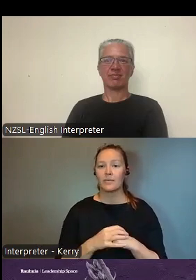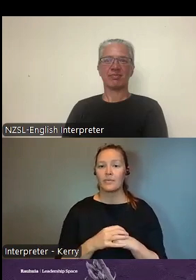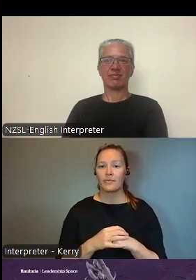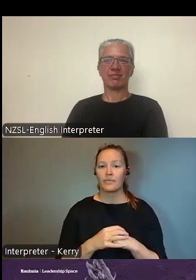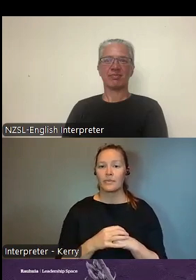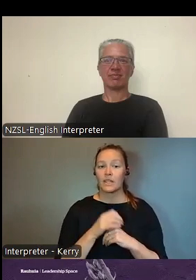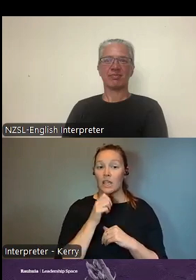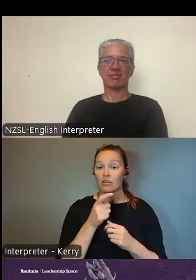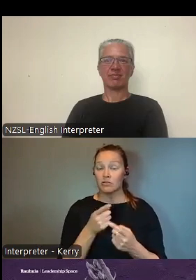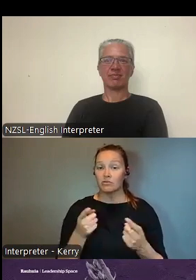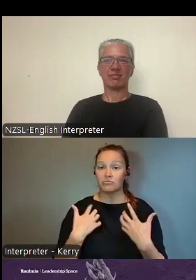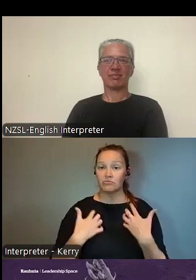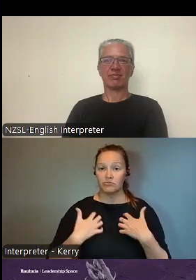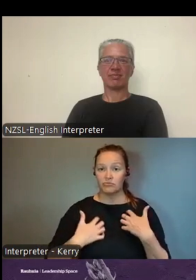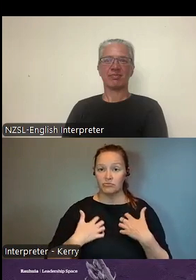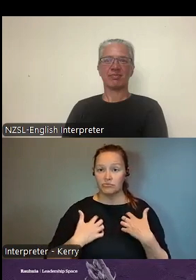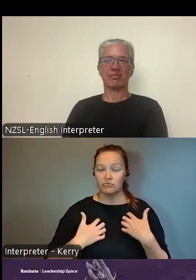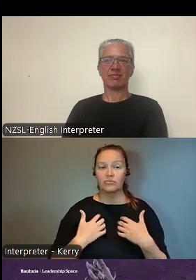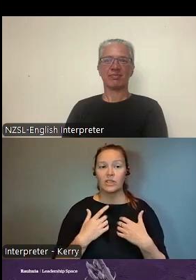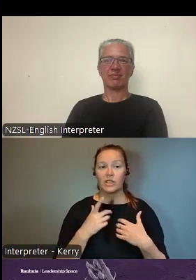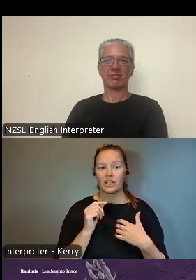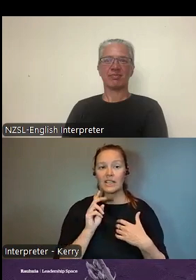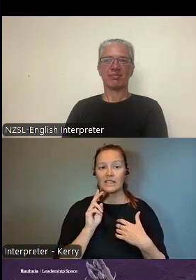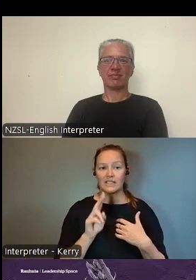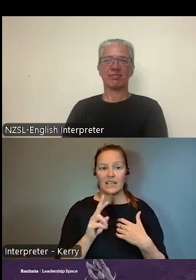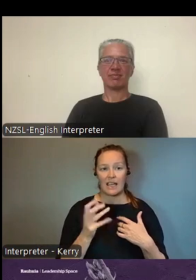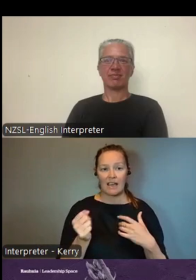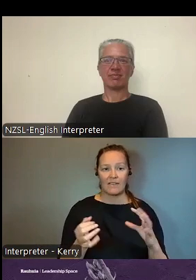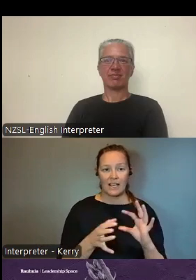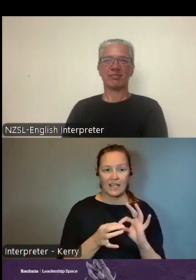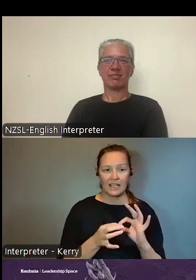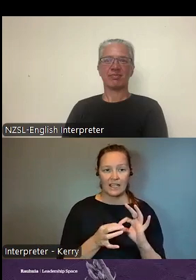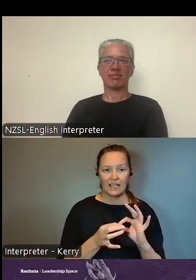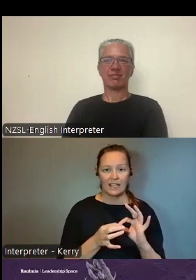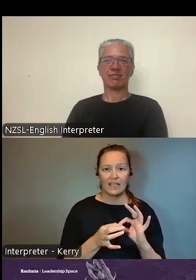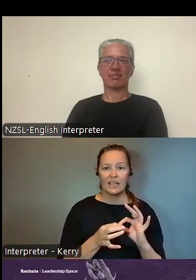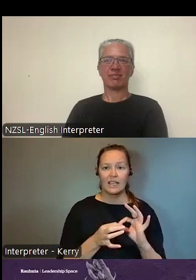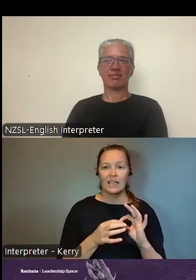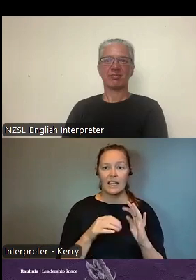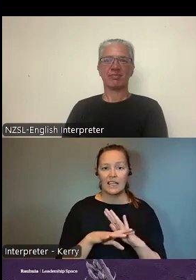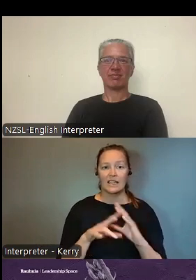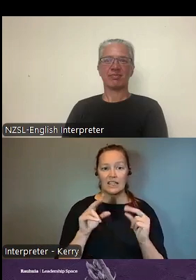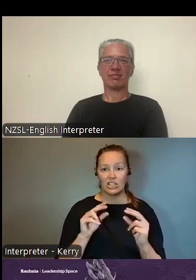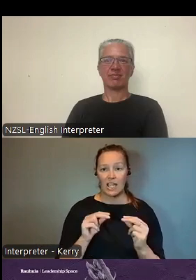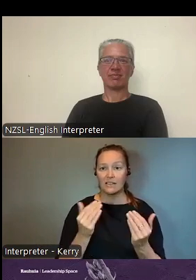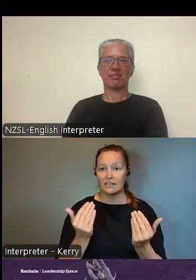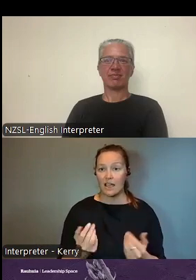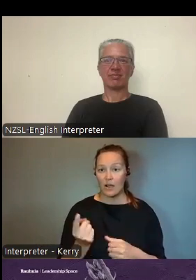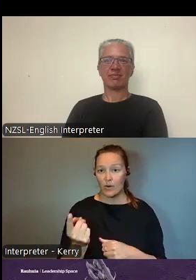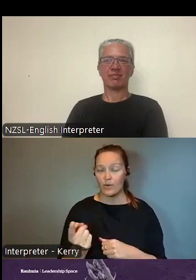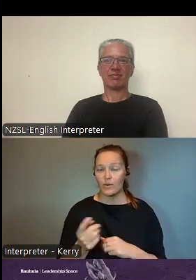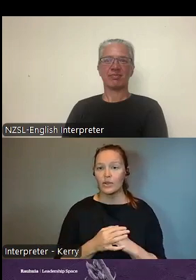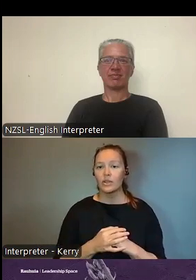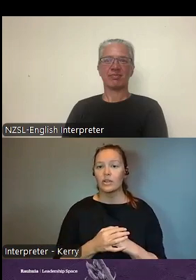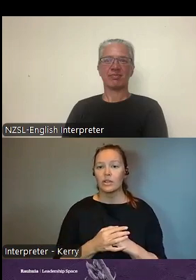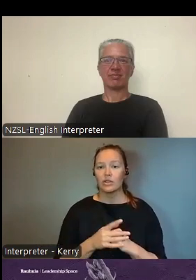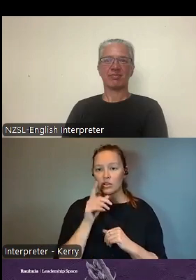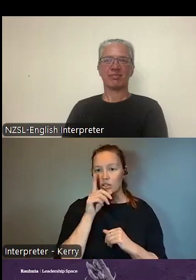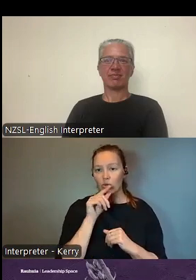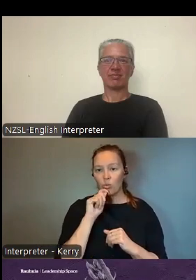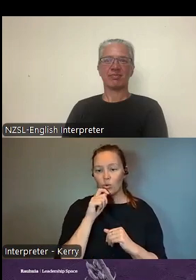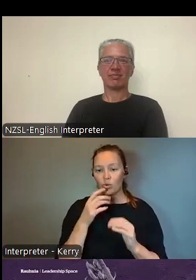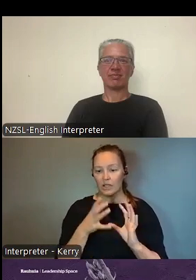you would like to, then you will see that there is a link that has come through in the chat, and that will take you through to sign